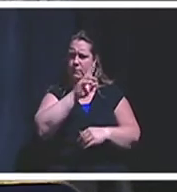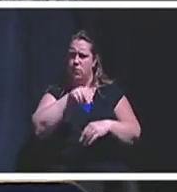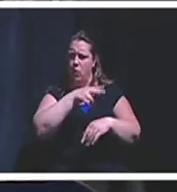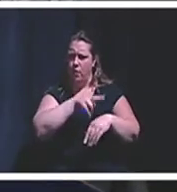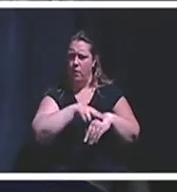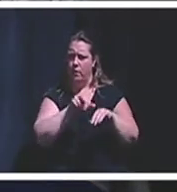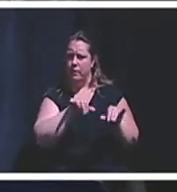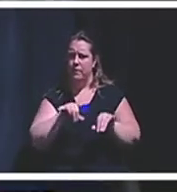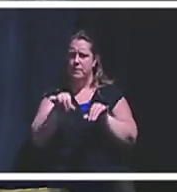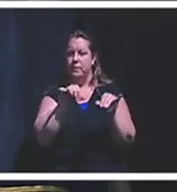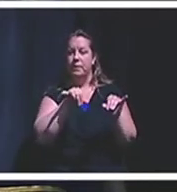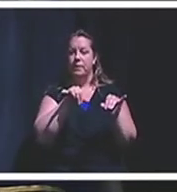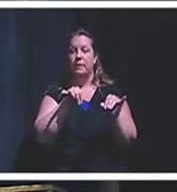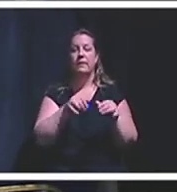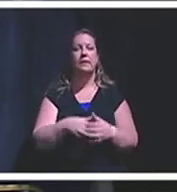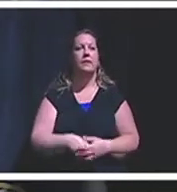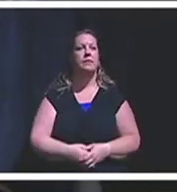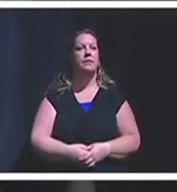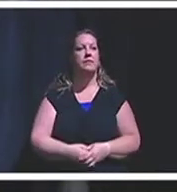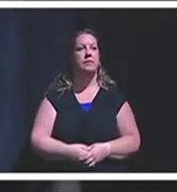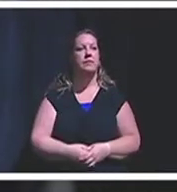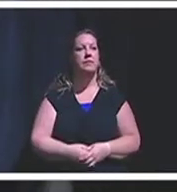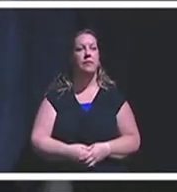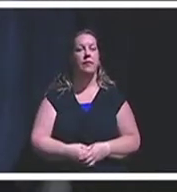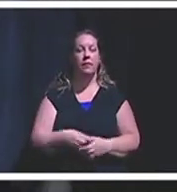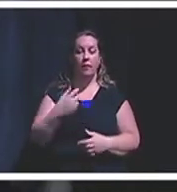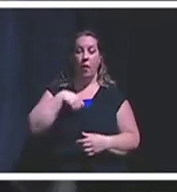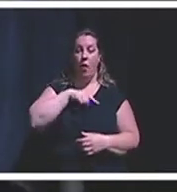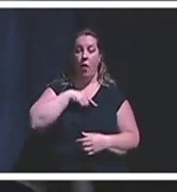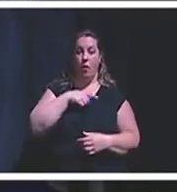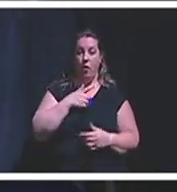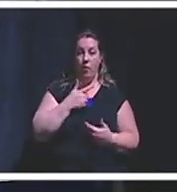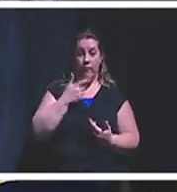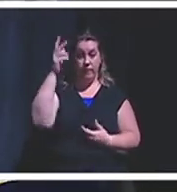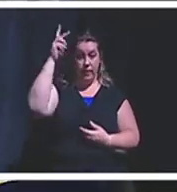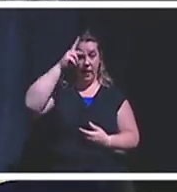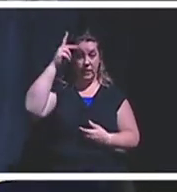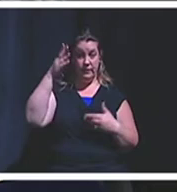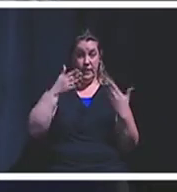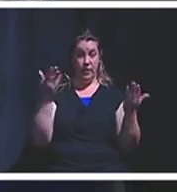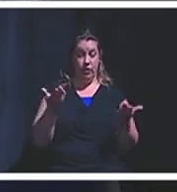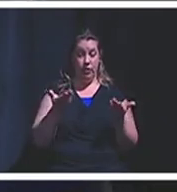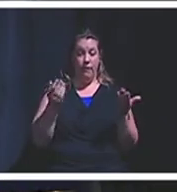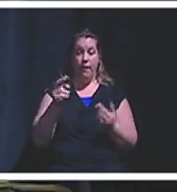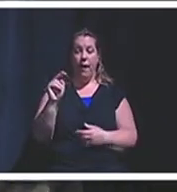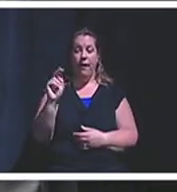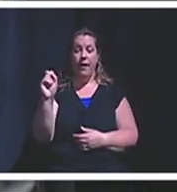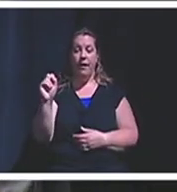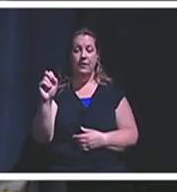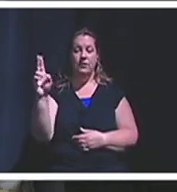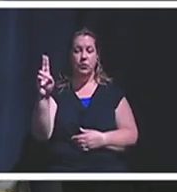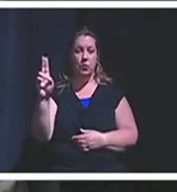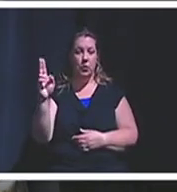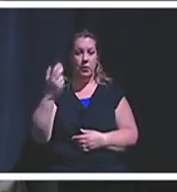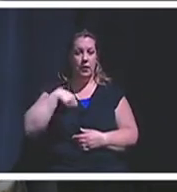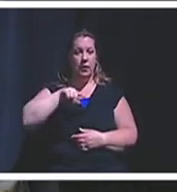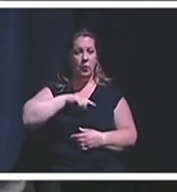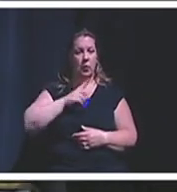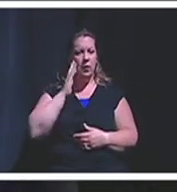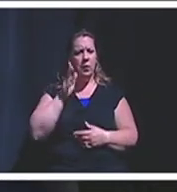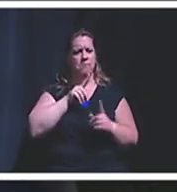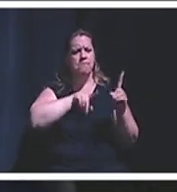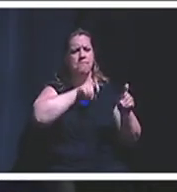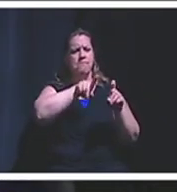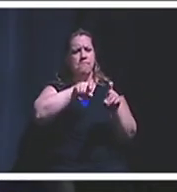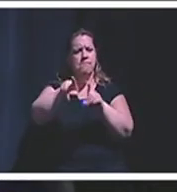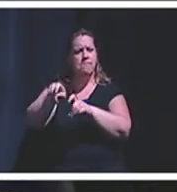of the underlying philosophies of NSU is that we owe the world questions.